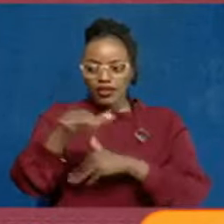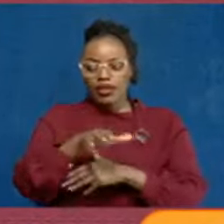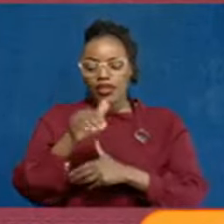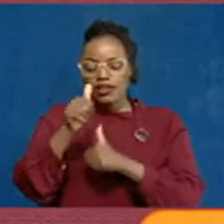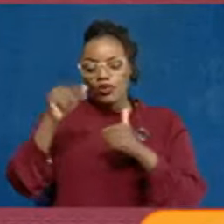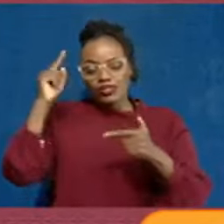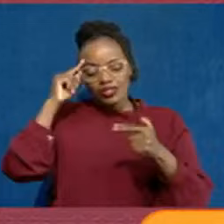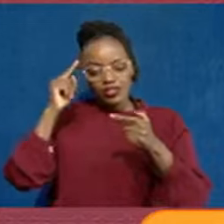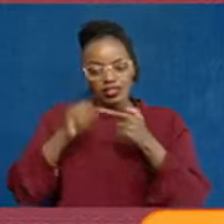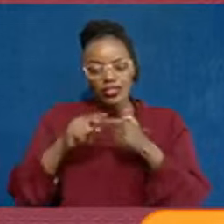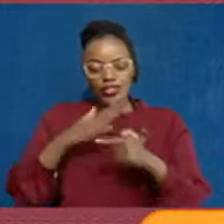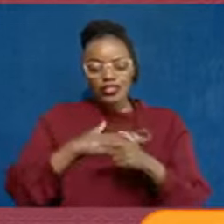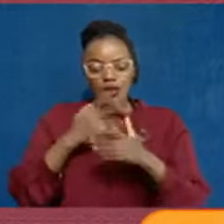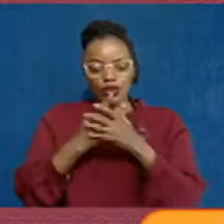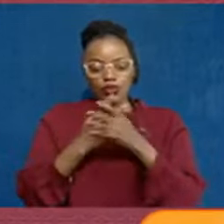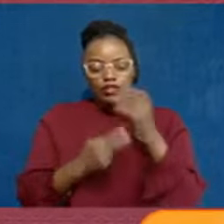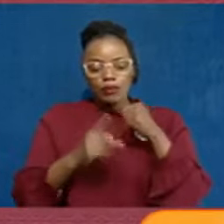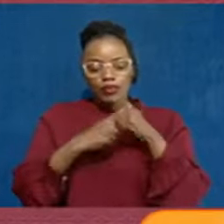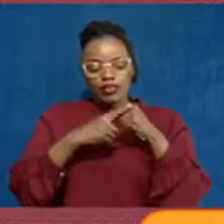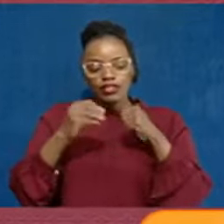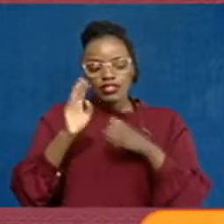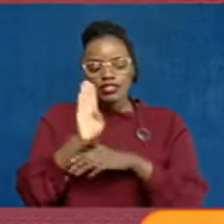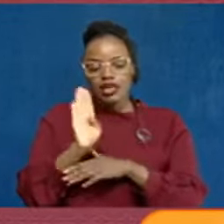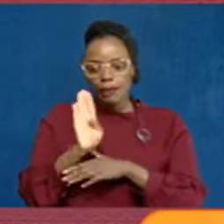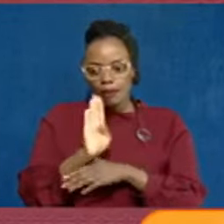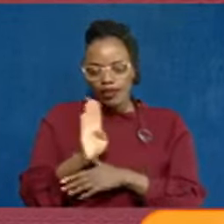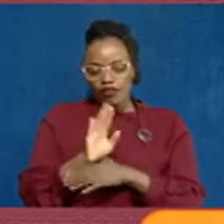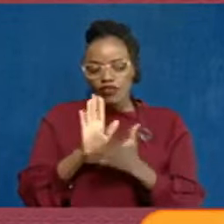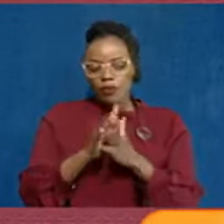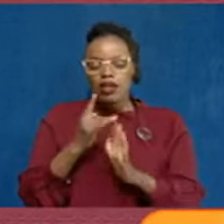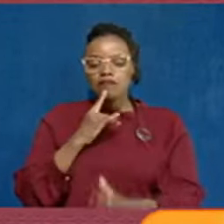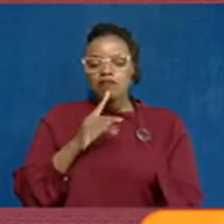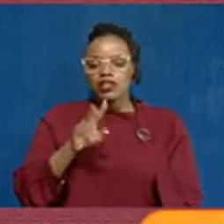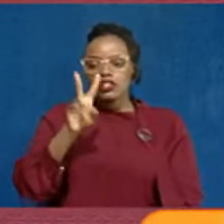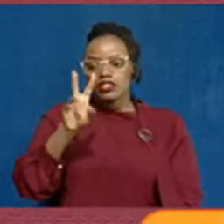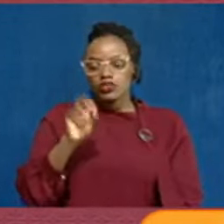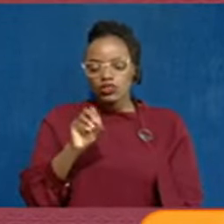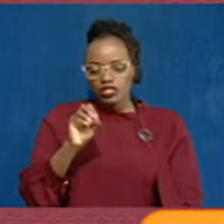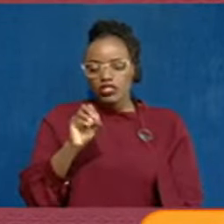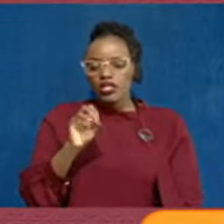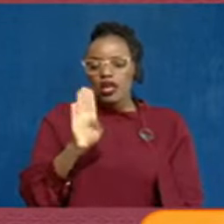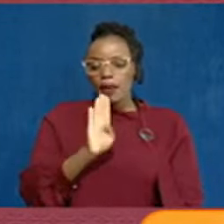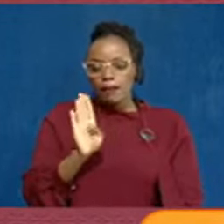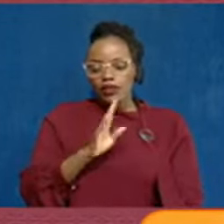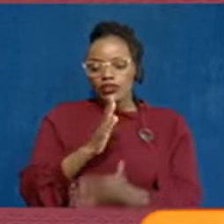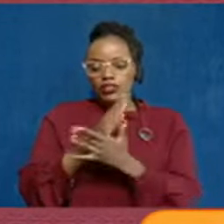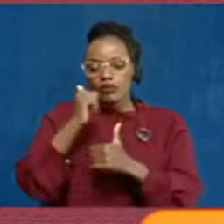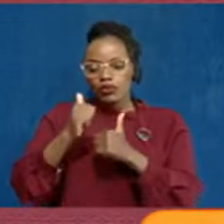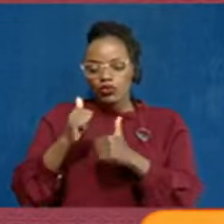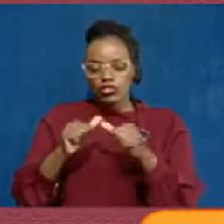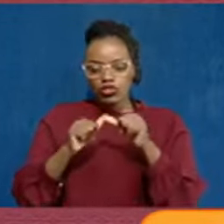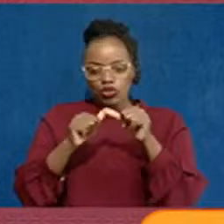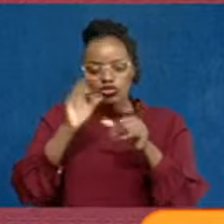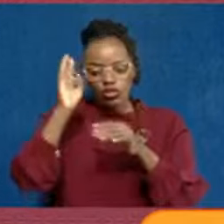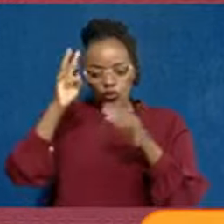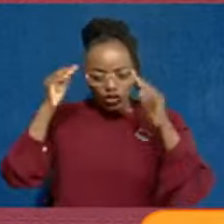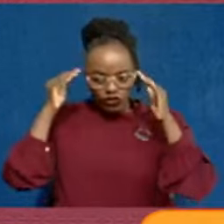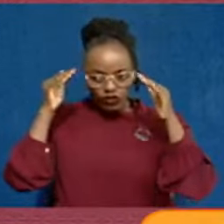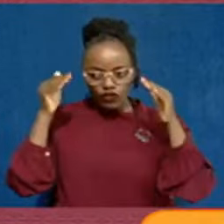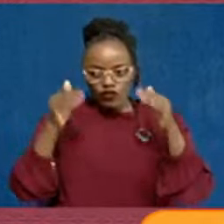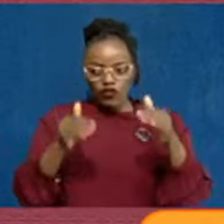Our target is to double the 60 billion number to 120 billion, and that's something that we'll continue focusing